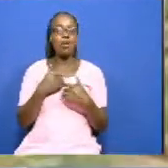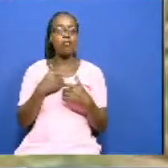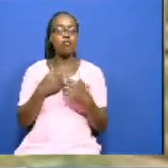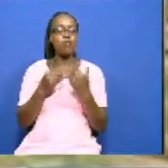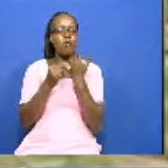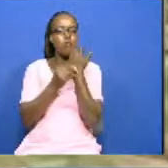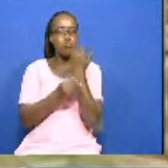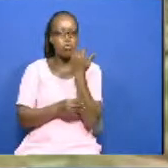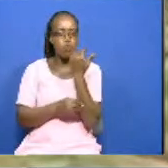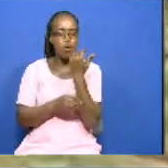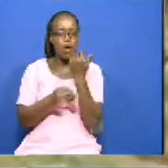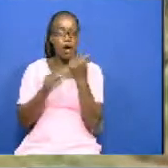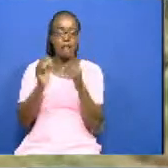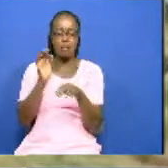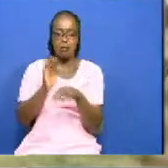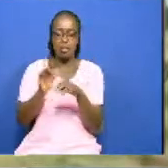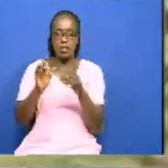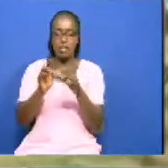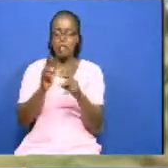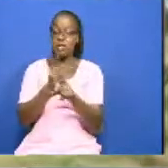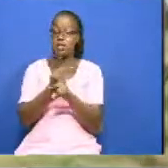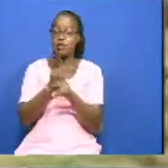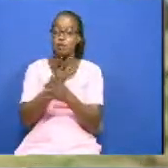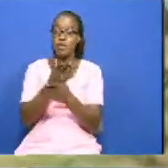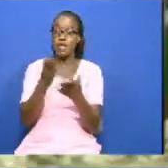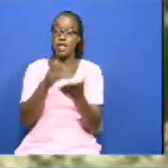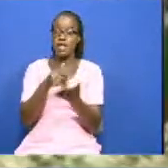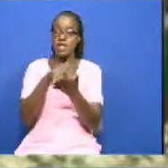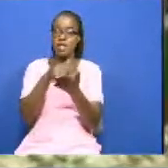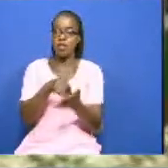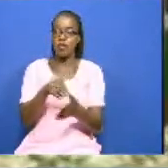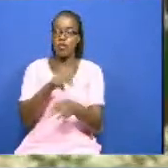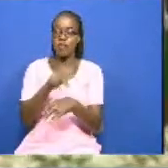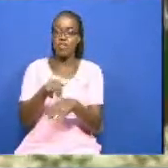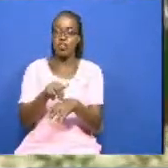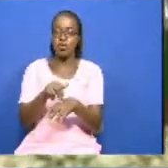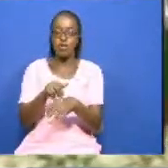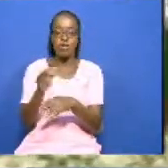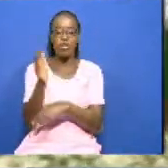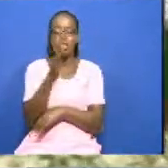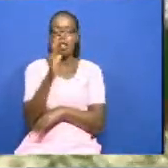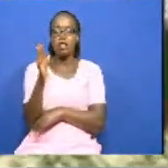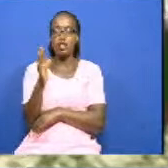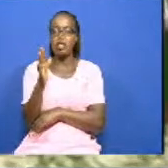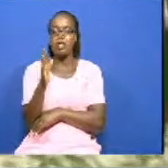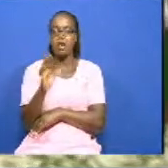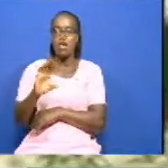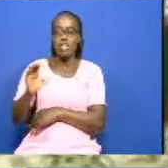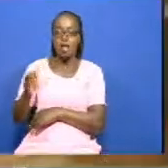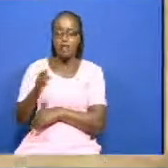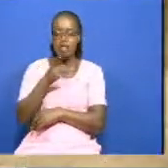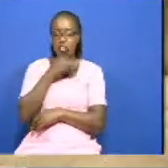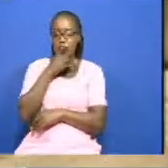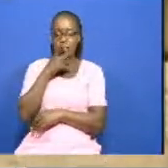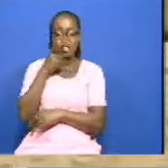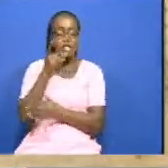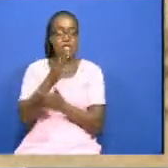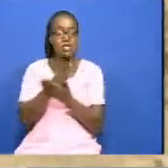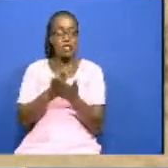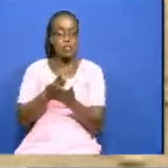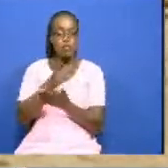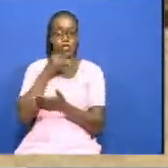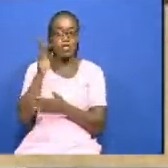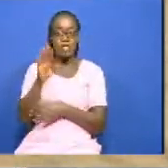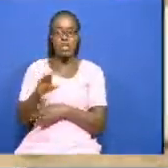poor beekeeping practices and the destruction of our natural habitats. Counties in arid and semi-arid areas